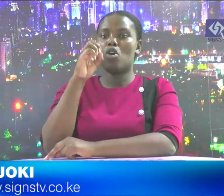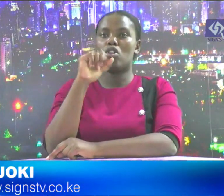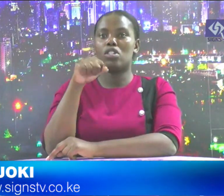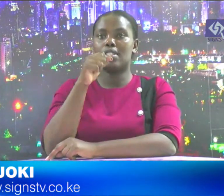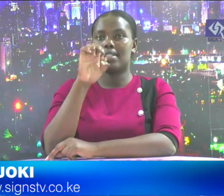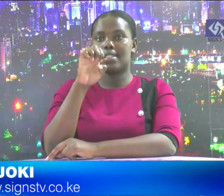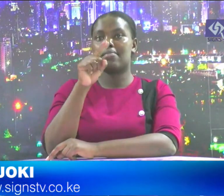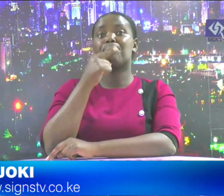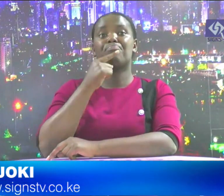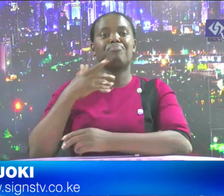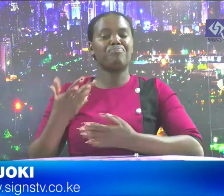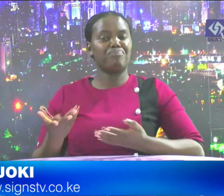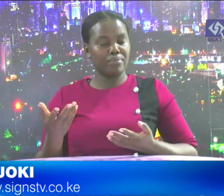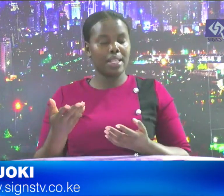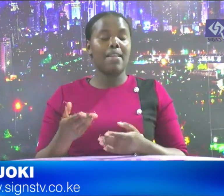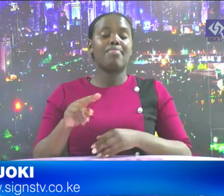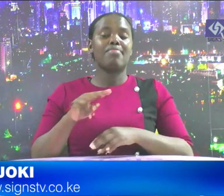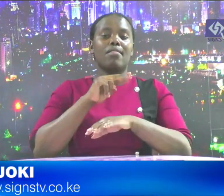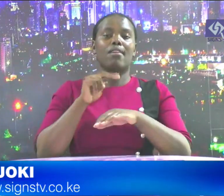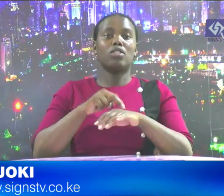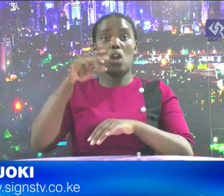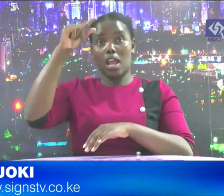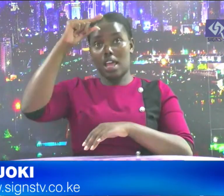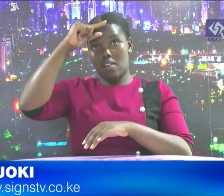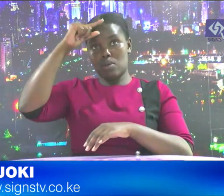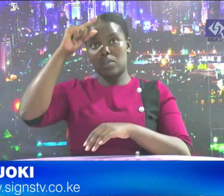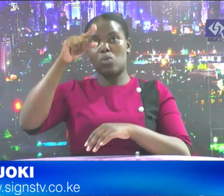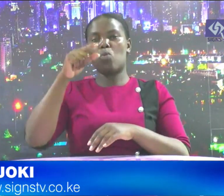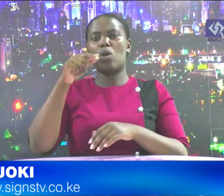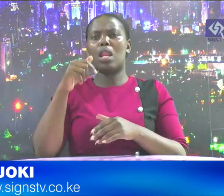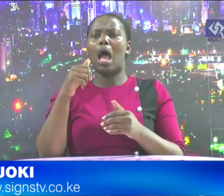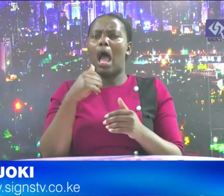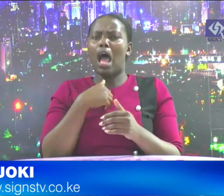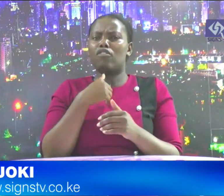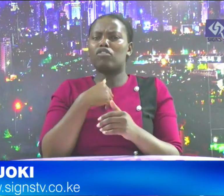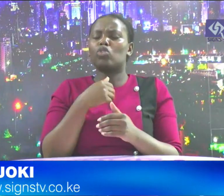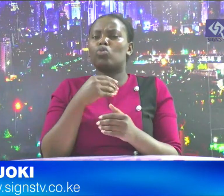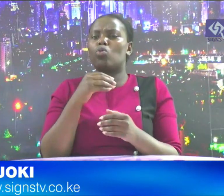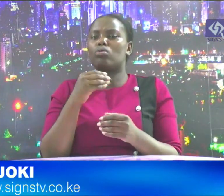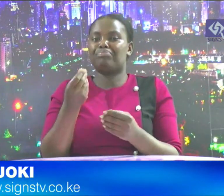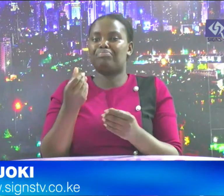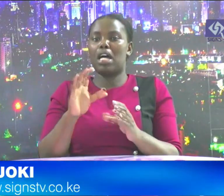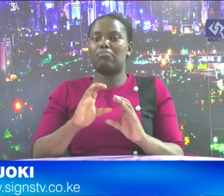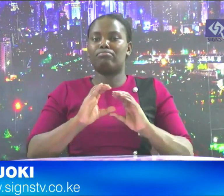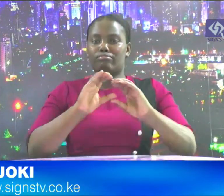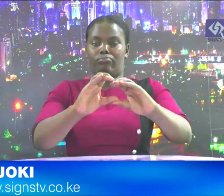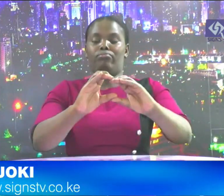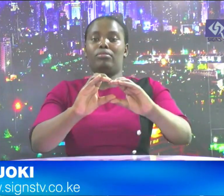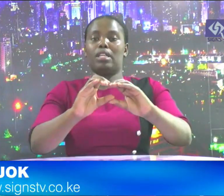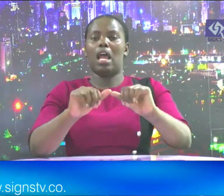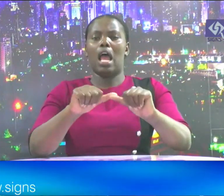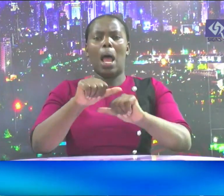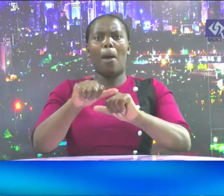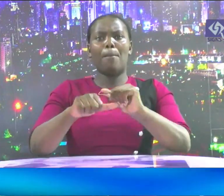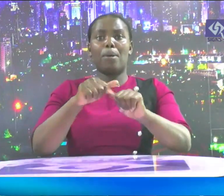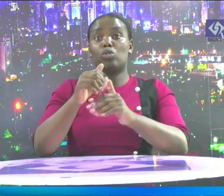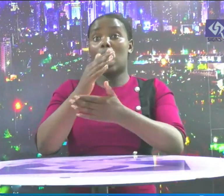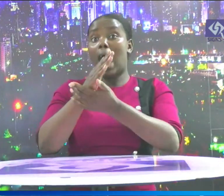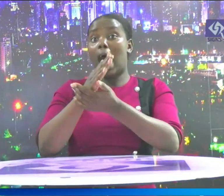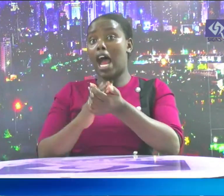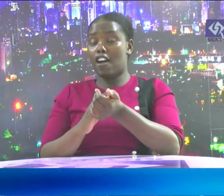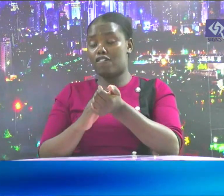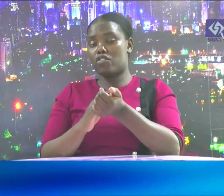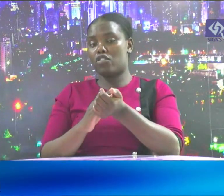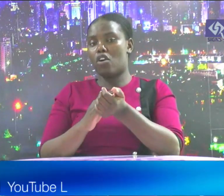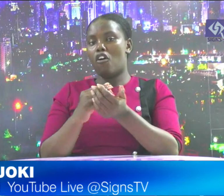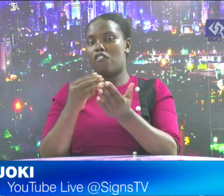Trade and Industrialization Cabinet Secretary Moses Kuria said the national government will put in half of